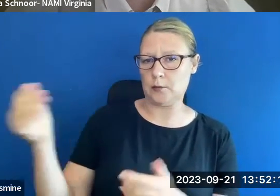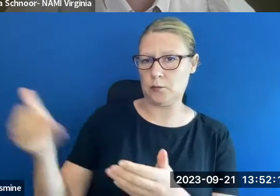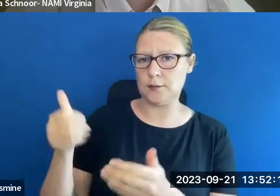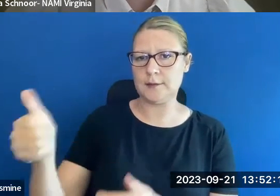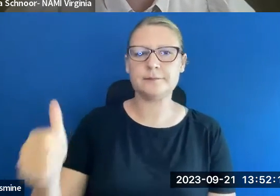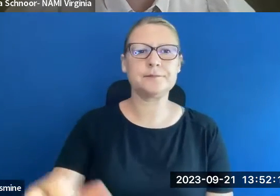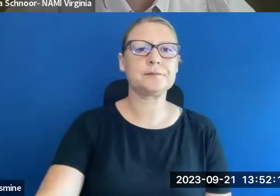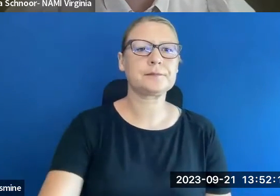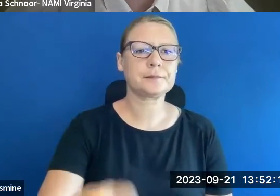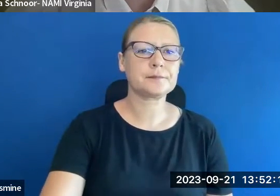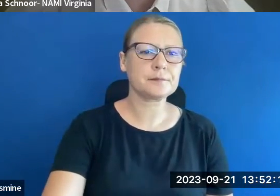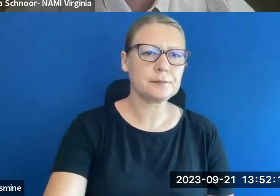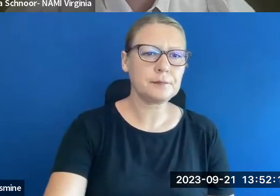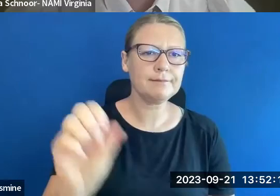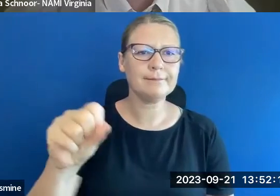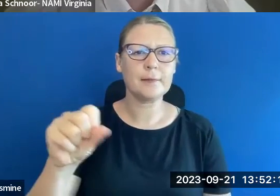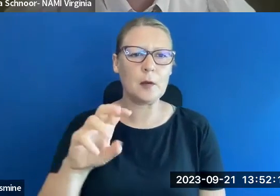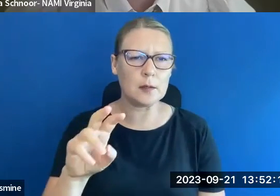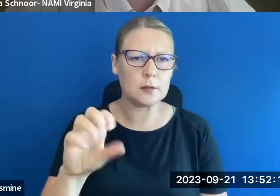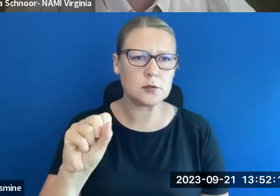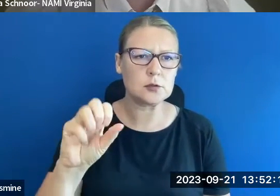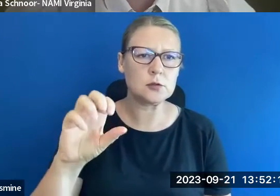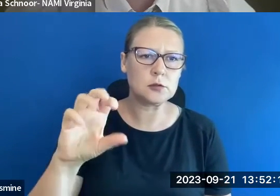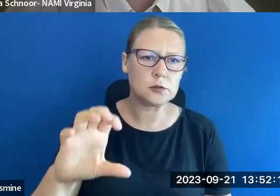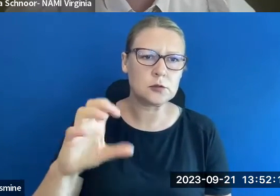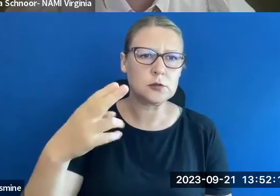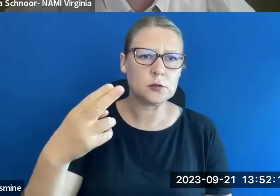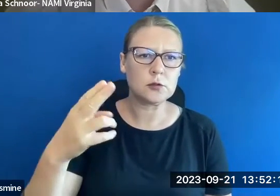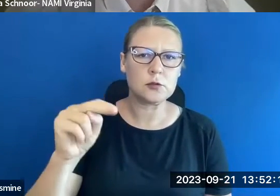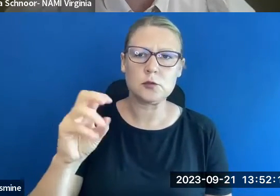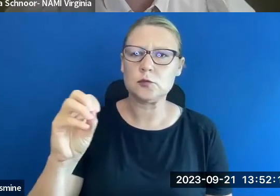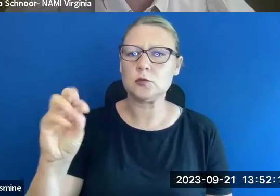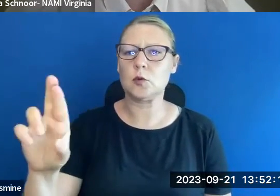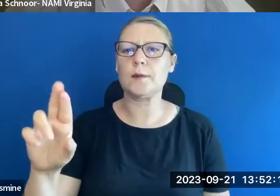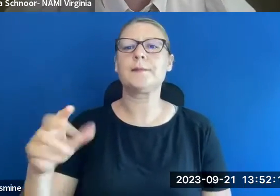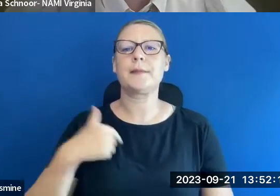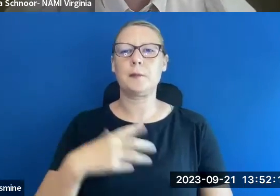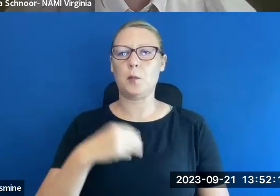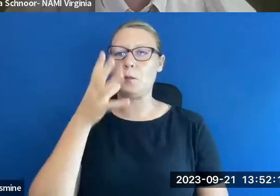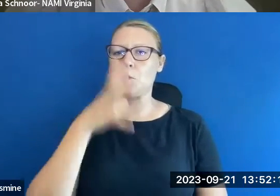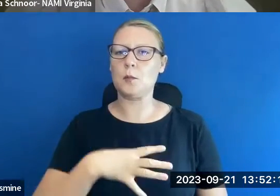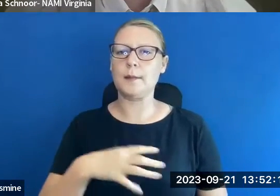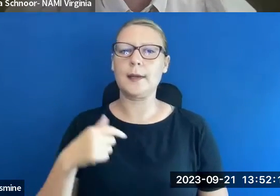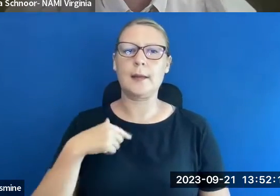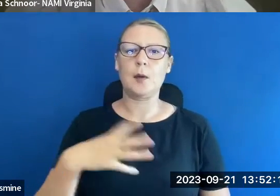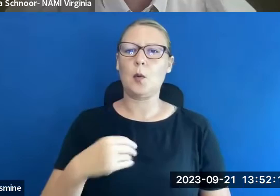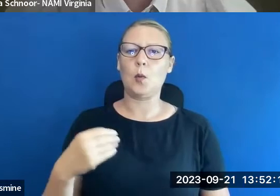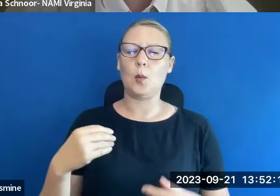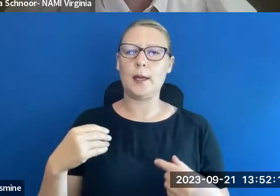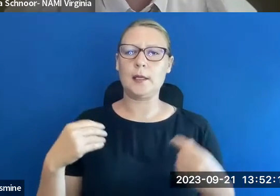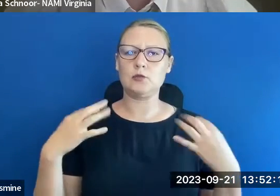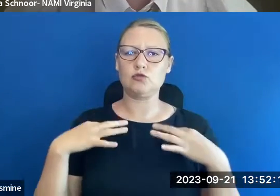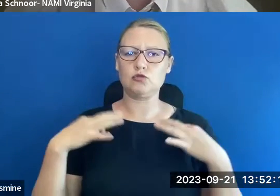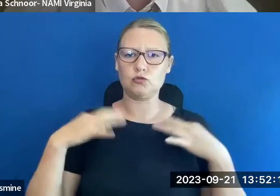thank you, Ryan. I'm Miranda Schnoor. I am a white woman. I'm wearing a white collared shirt with puffy